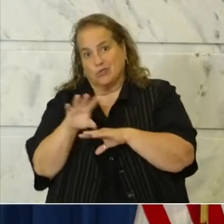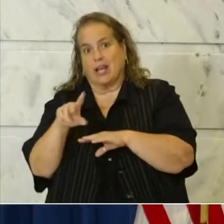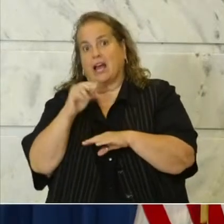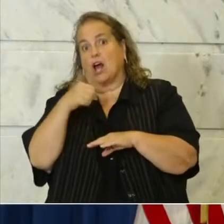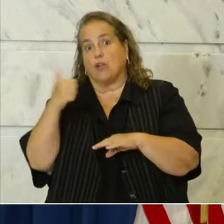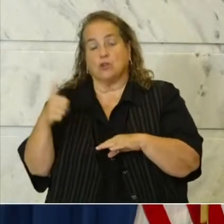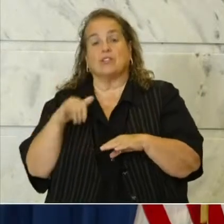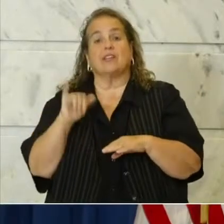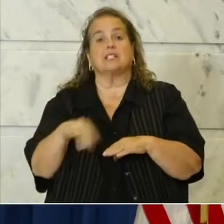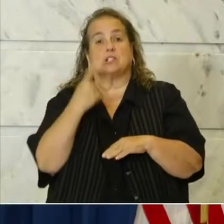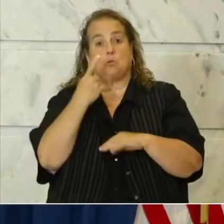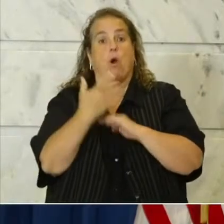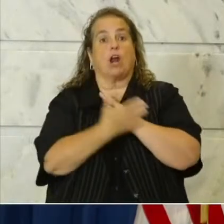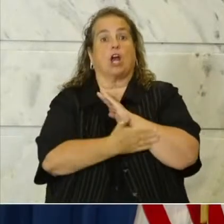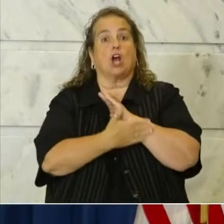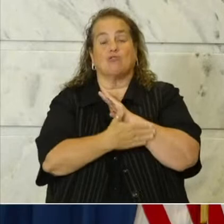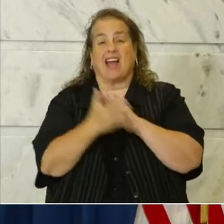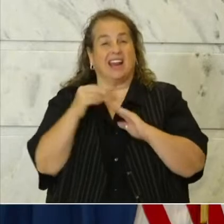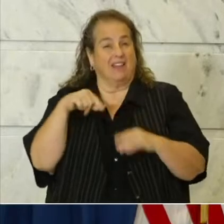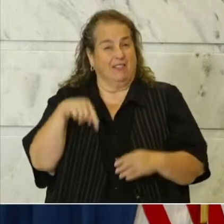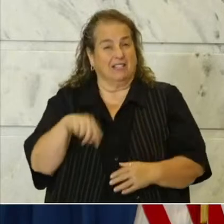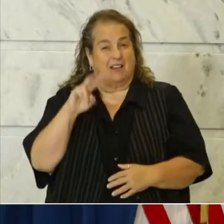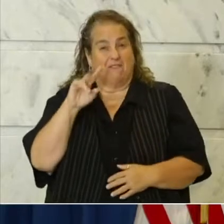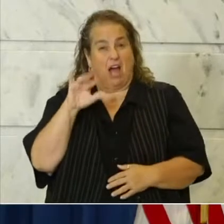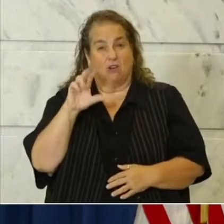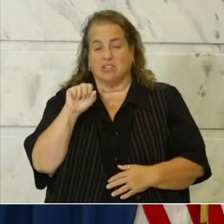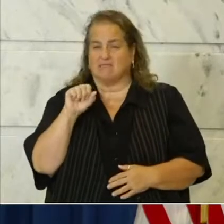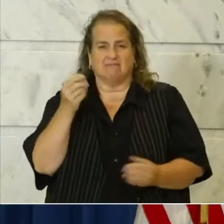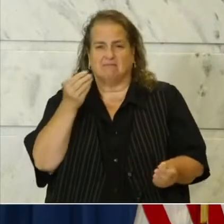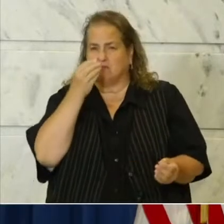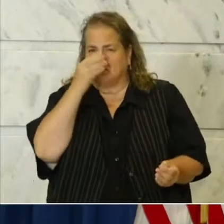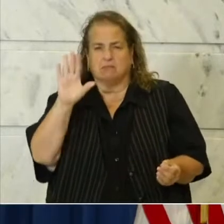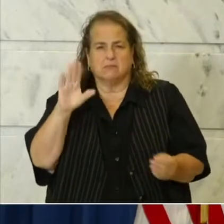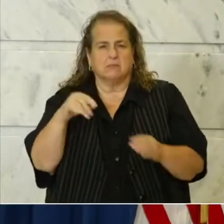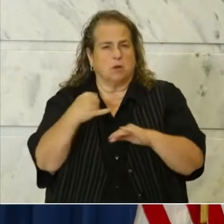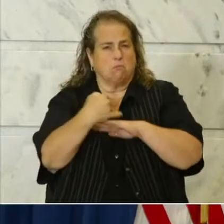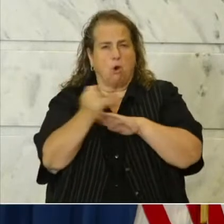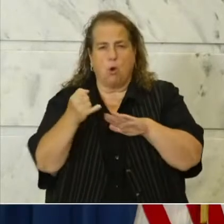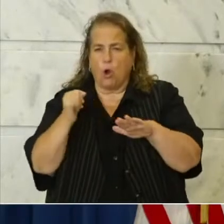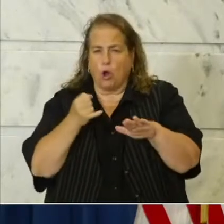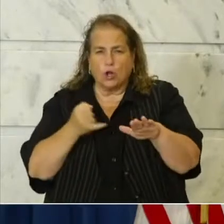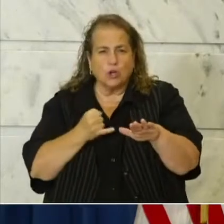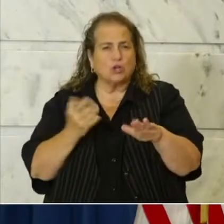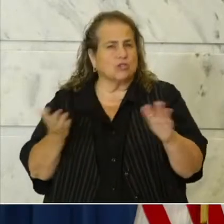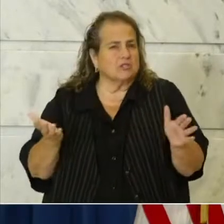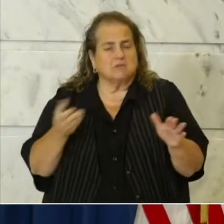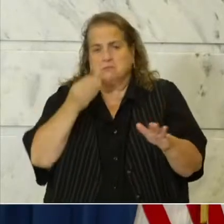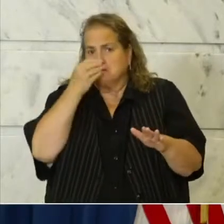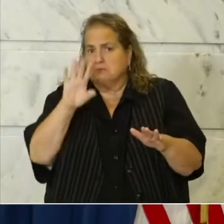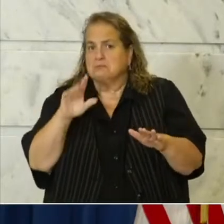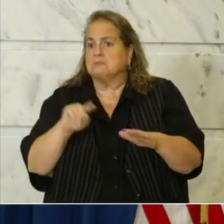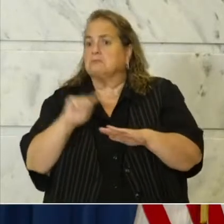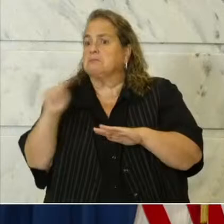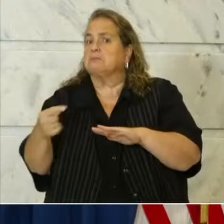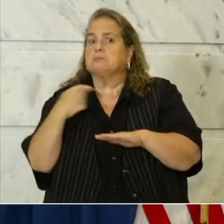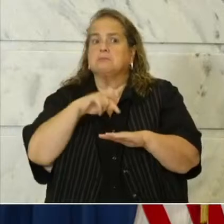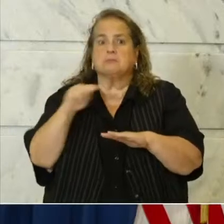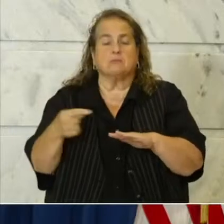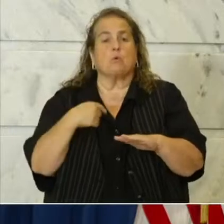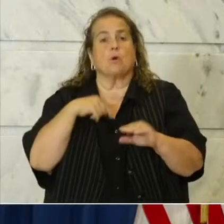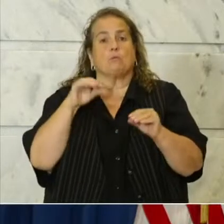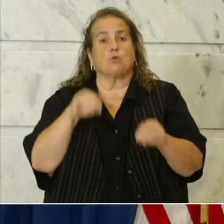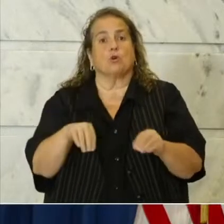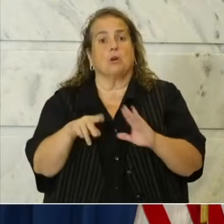this virus doesn't respect borders. And we put policies in place to do as much as we can, but as this virus